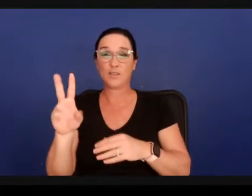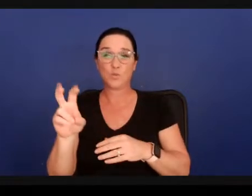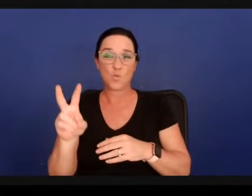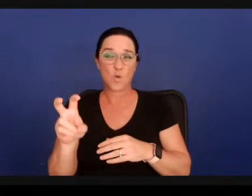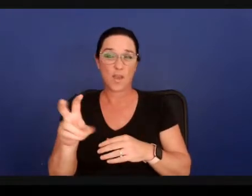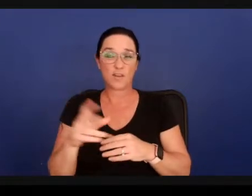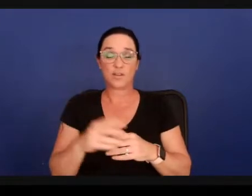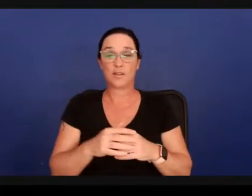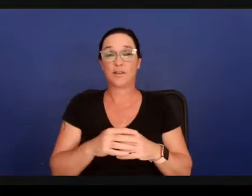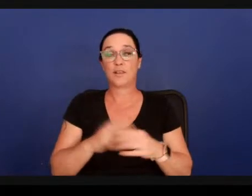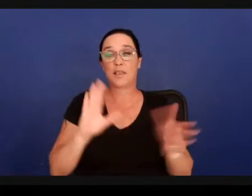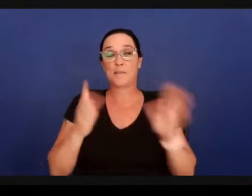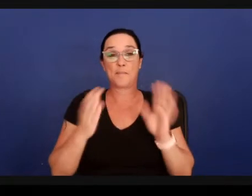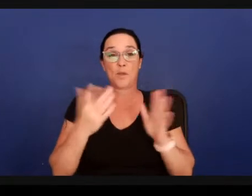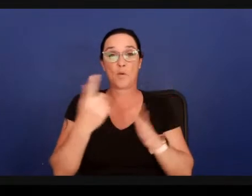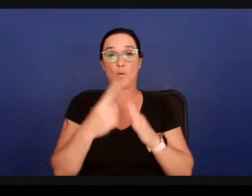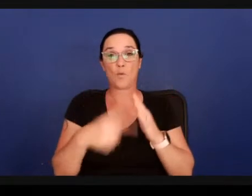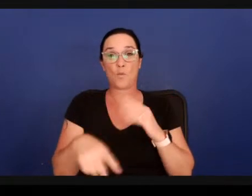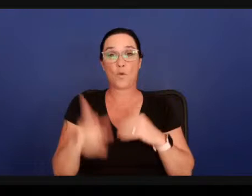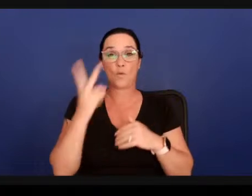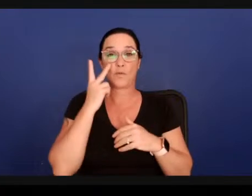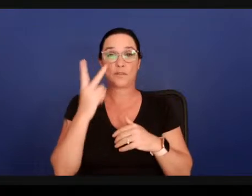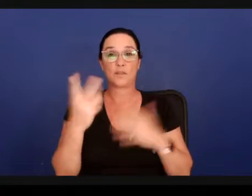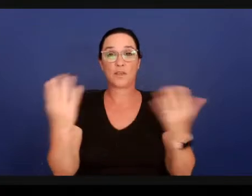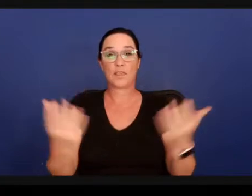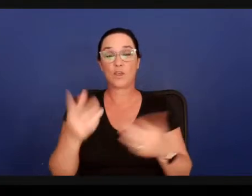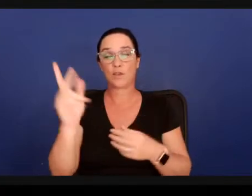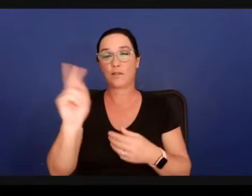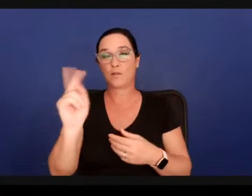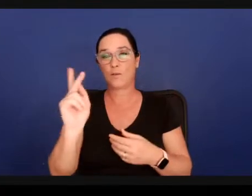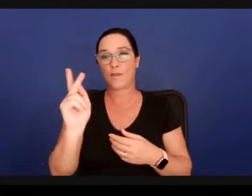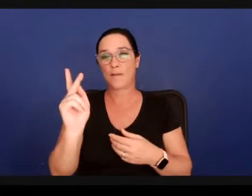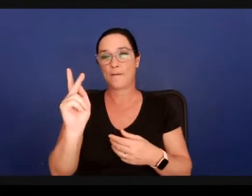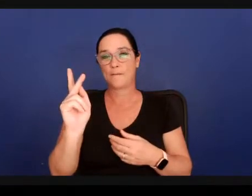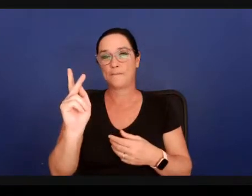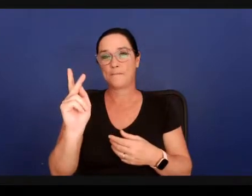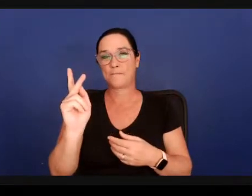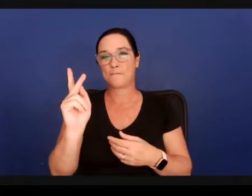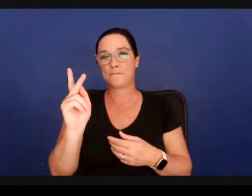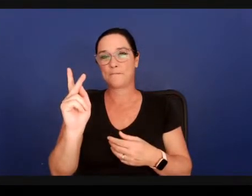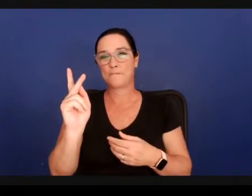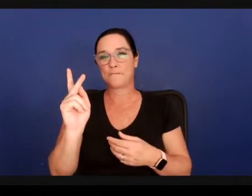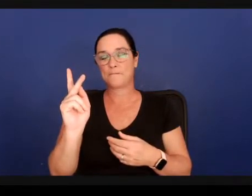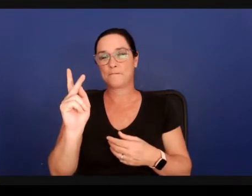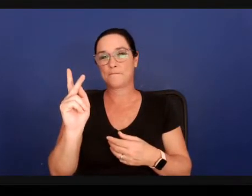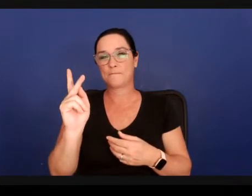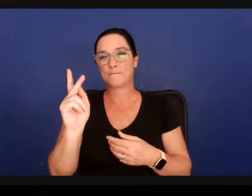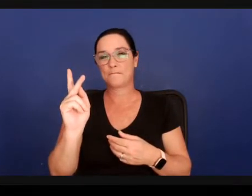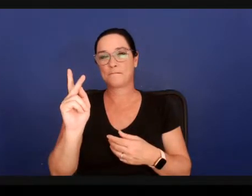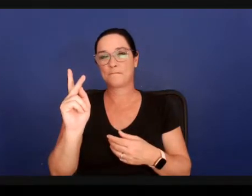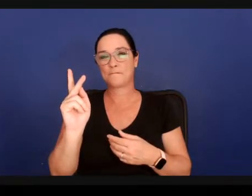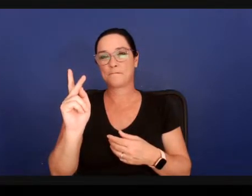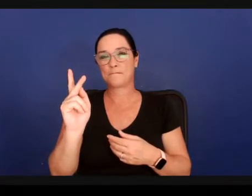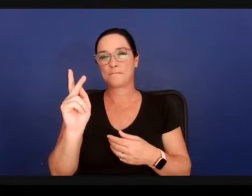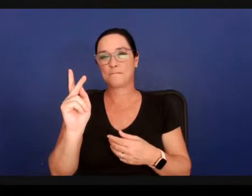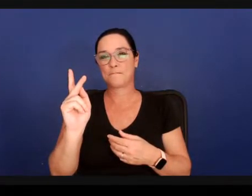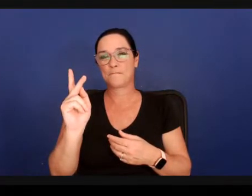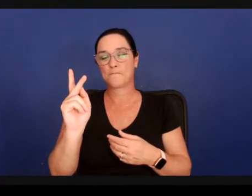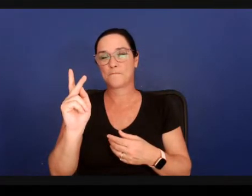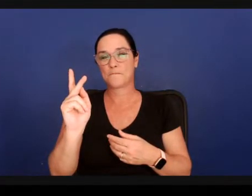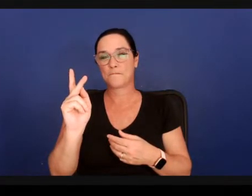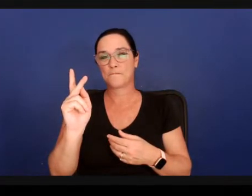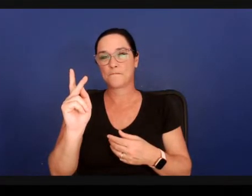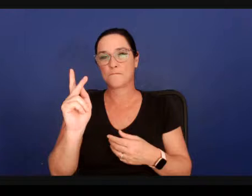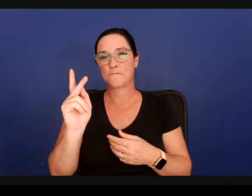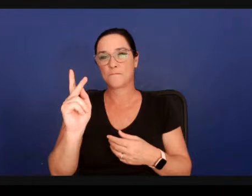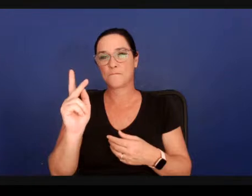comparison, what we saw here on Kilauea, let me find the right plot for this past month